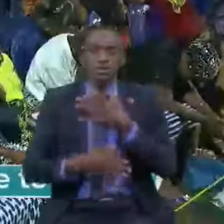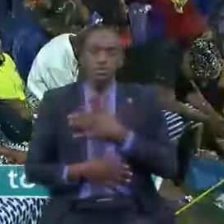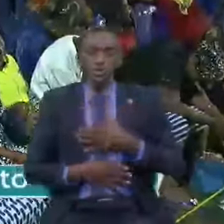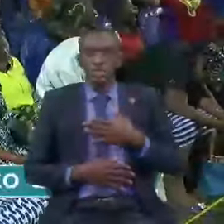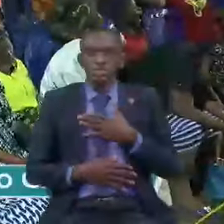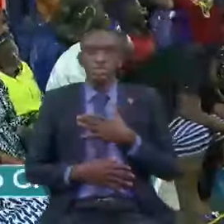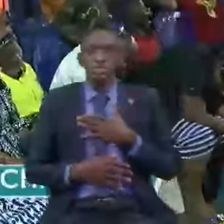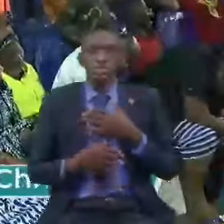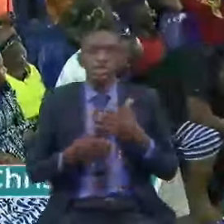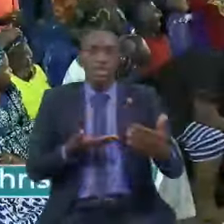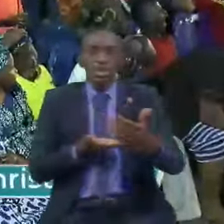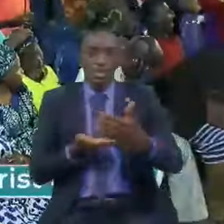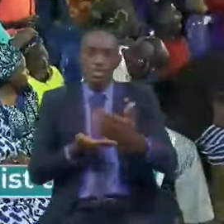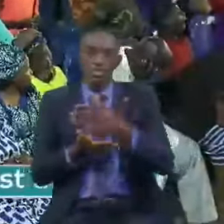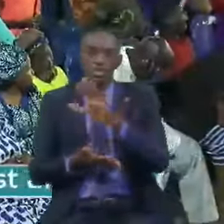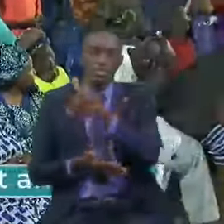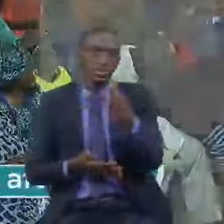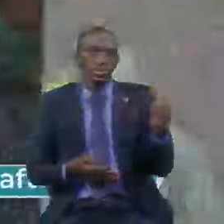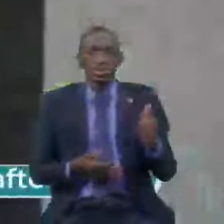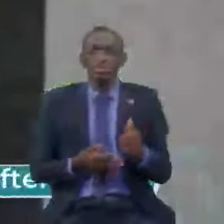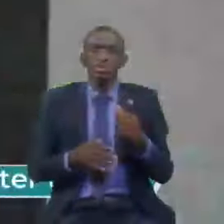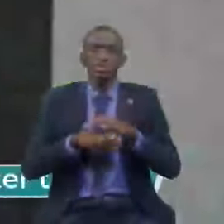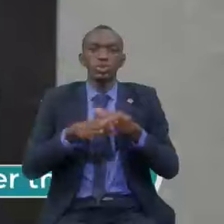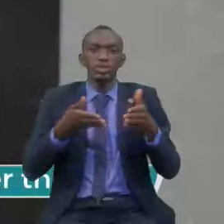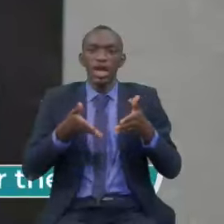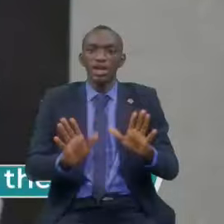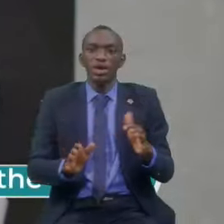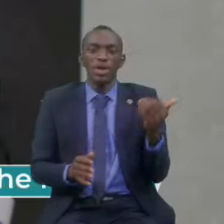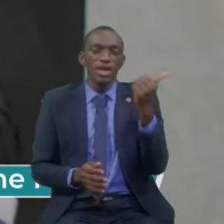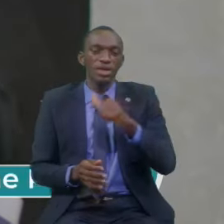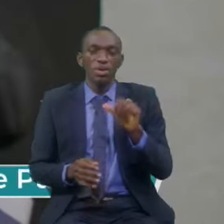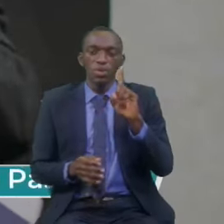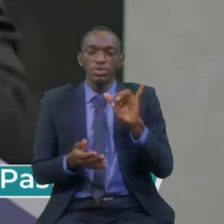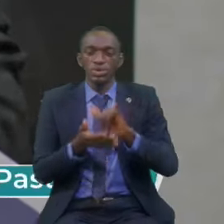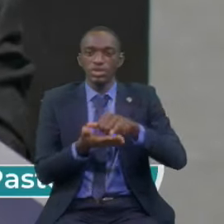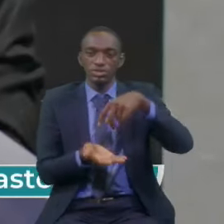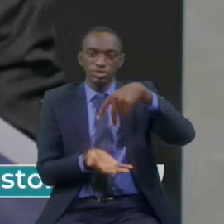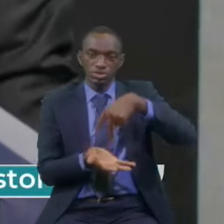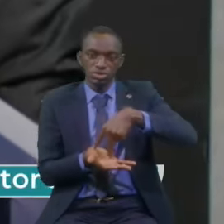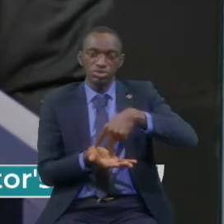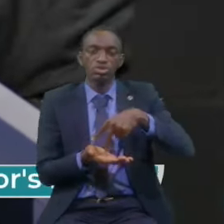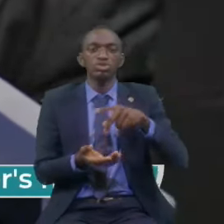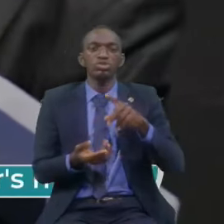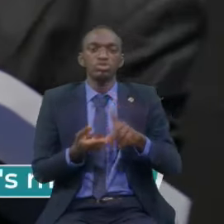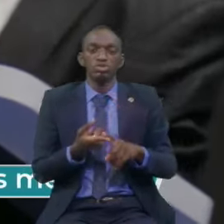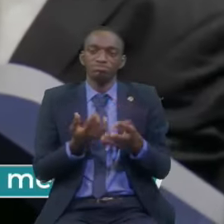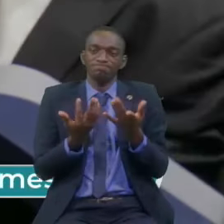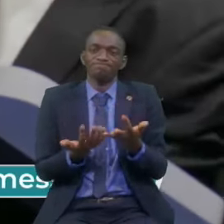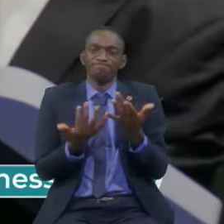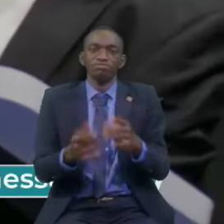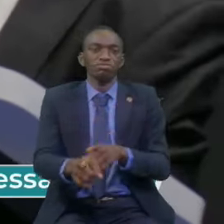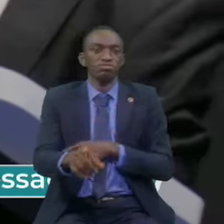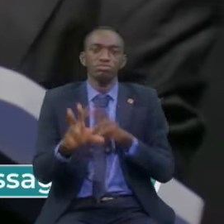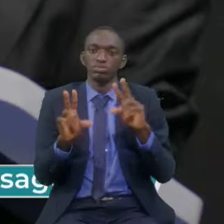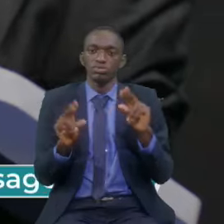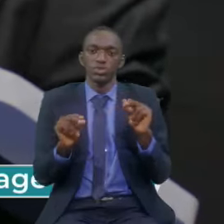any that stood up to be kept waiting. Let all the counselors get to them. Go towards